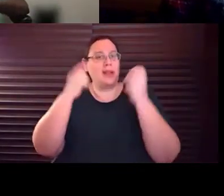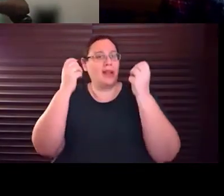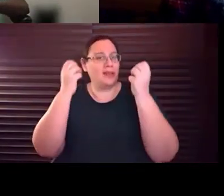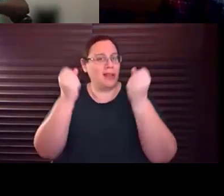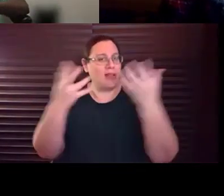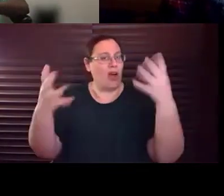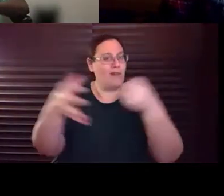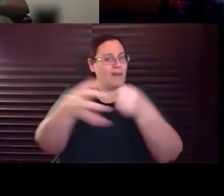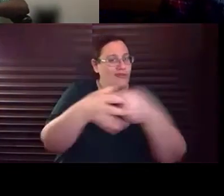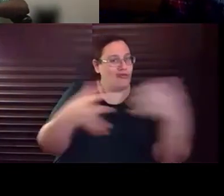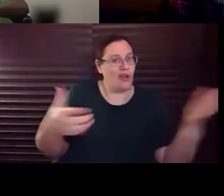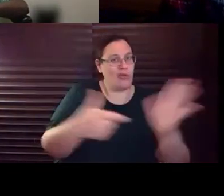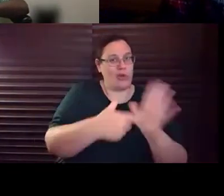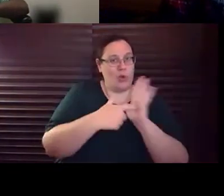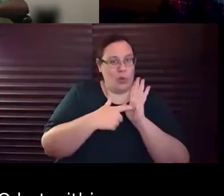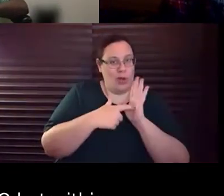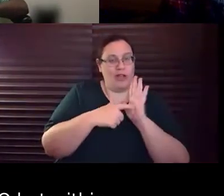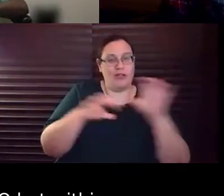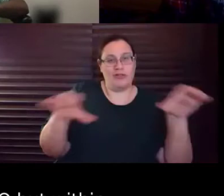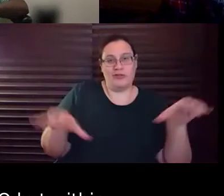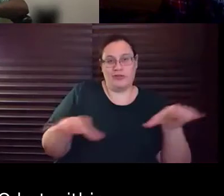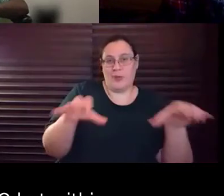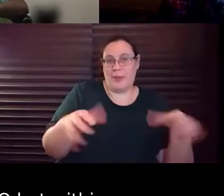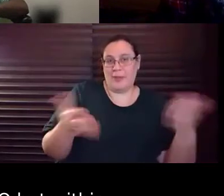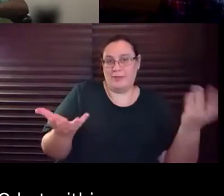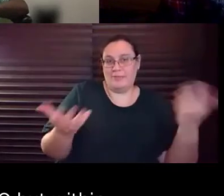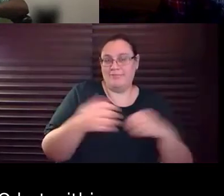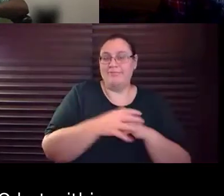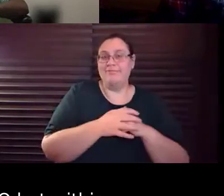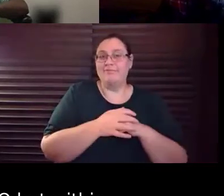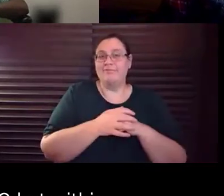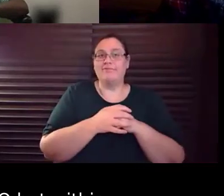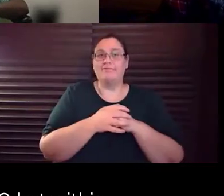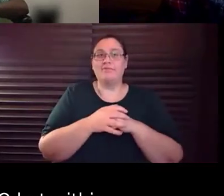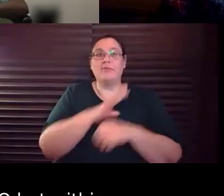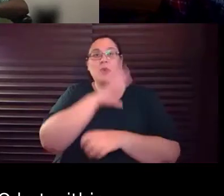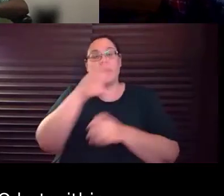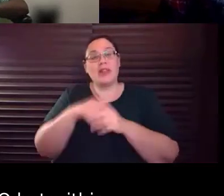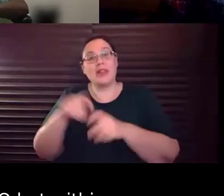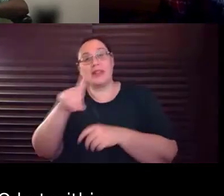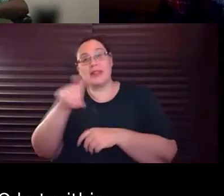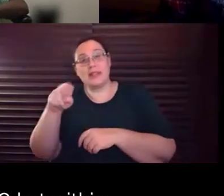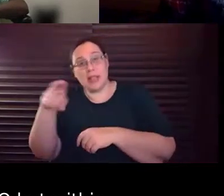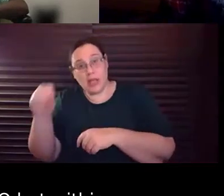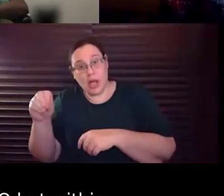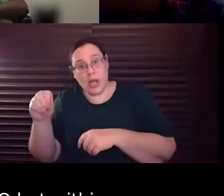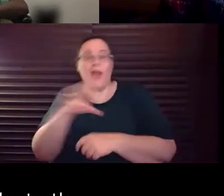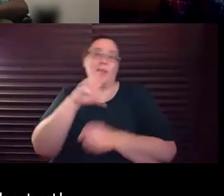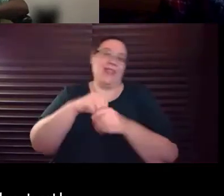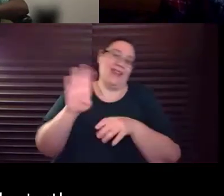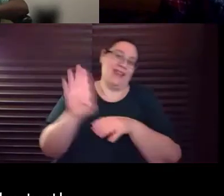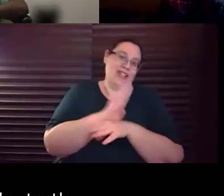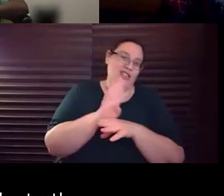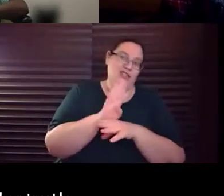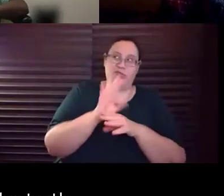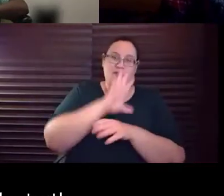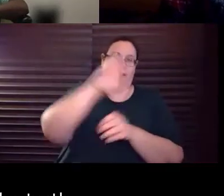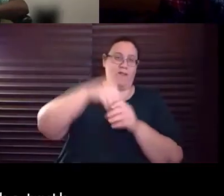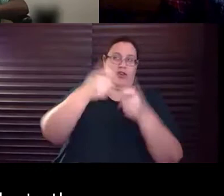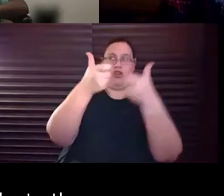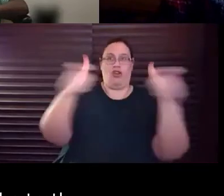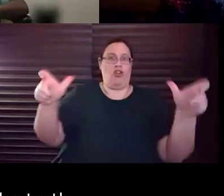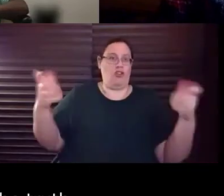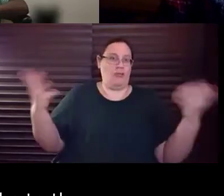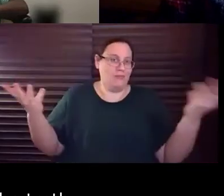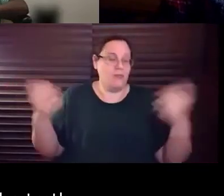that's needed to be done, both within Xeno, but in the industry, of course, at large. And I think that